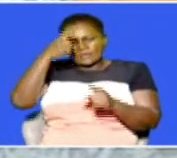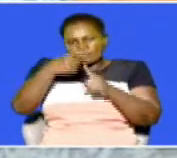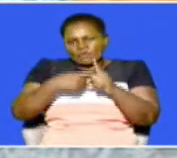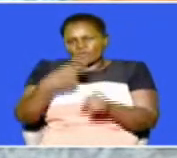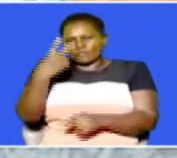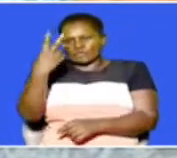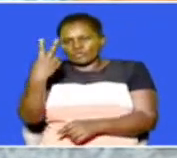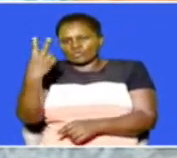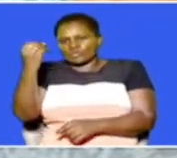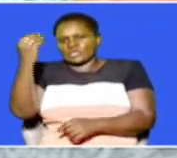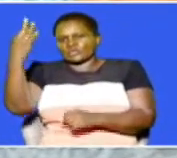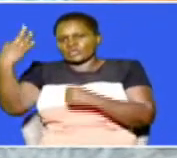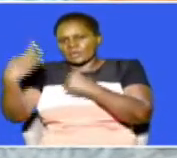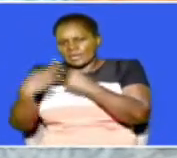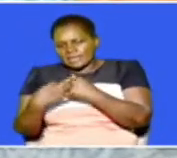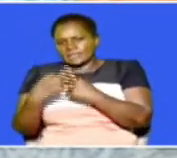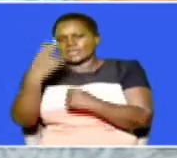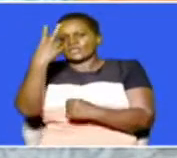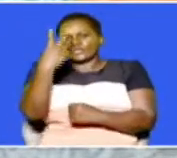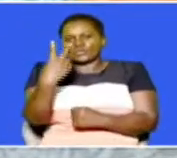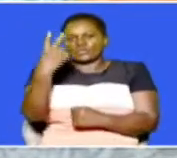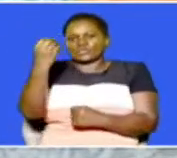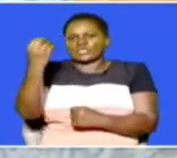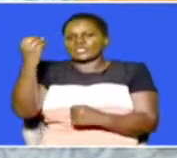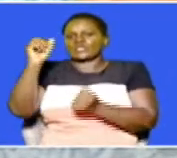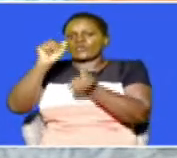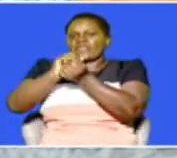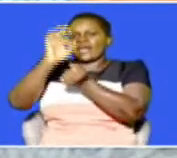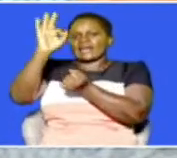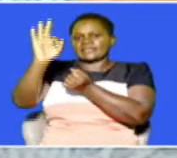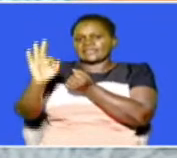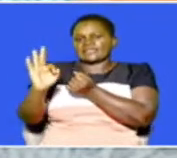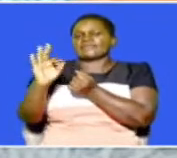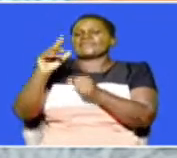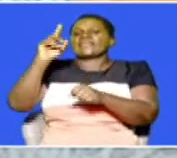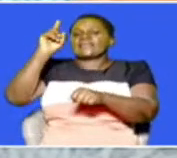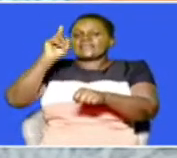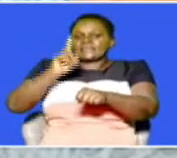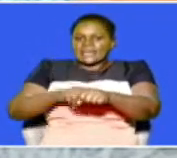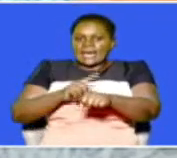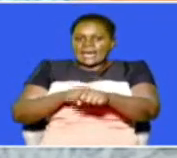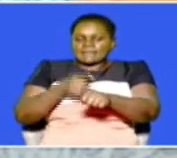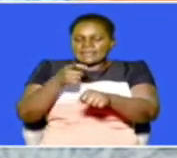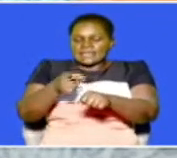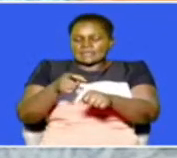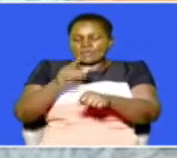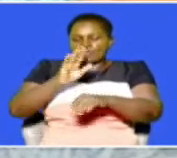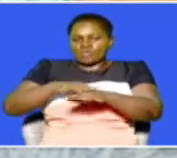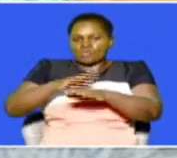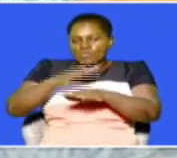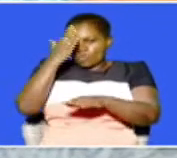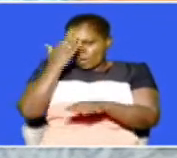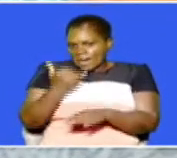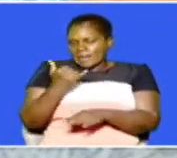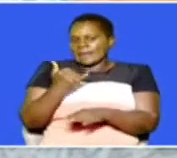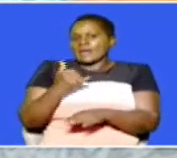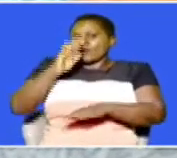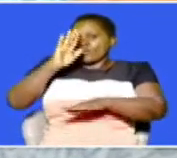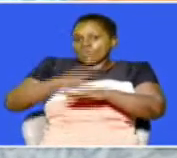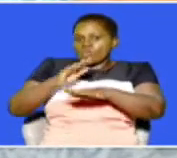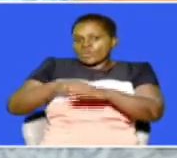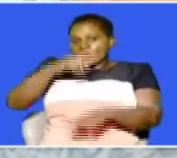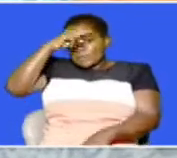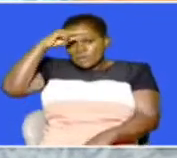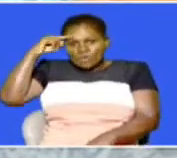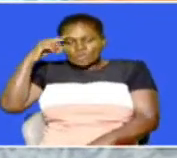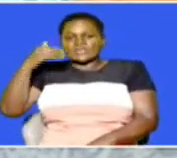from 2008 to 2013. And why was it the most effective? It was the most effective